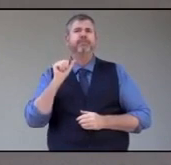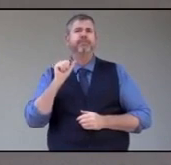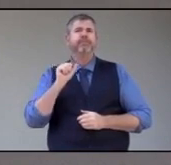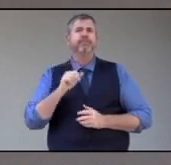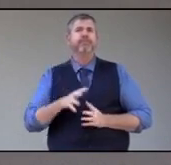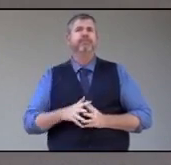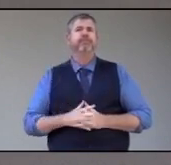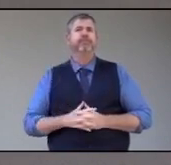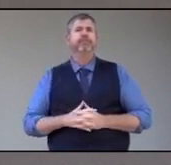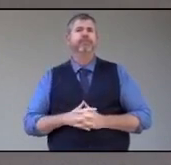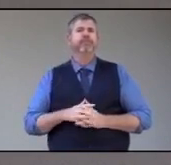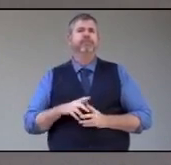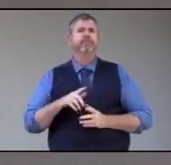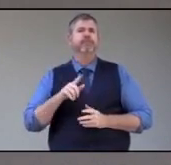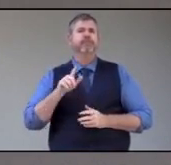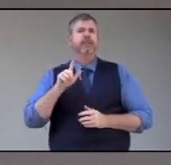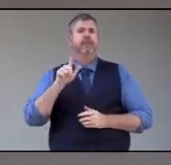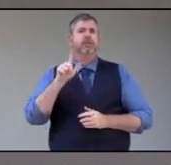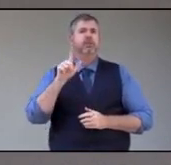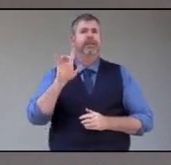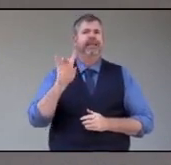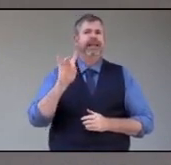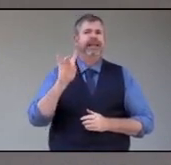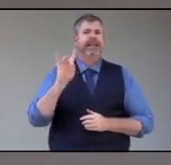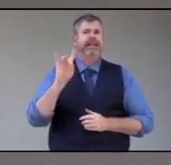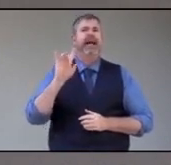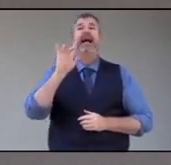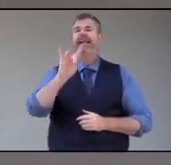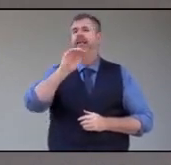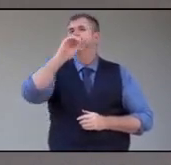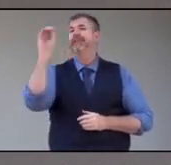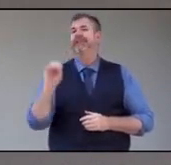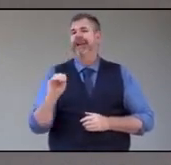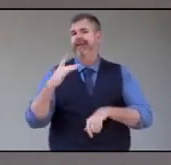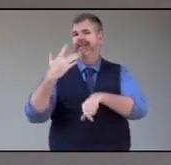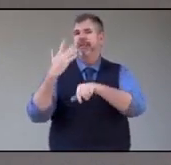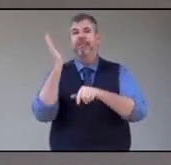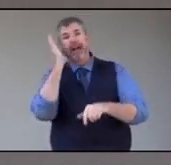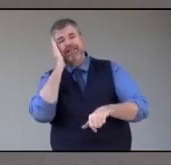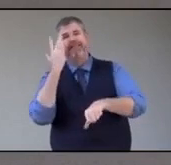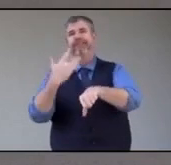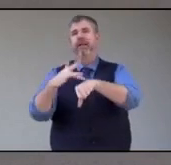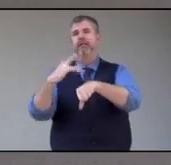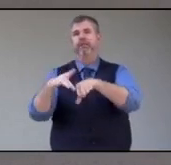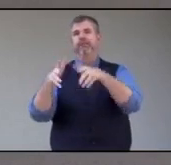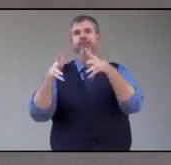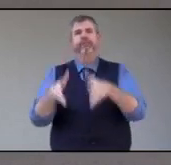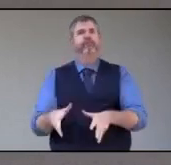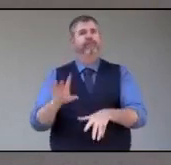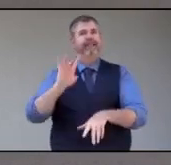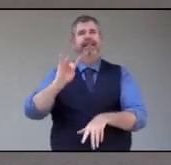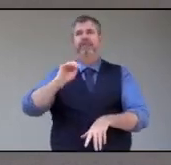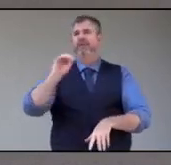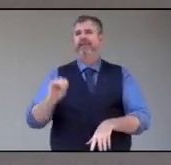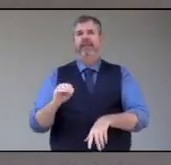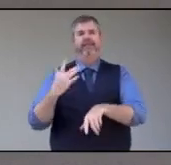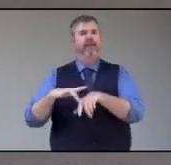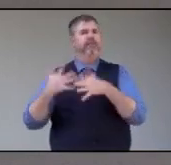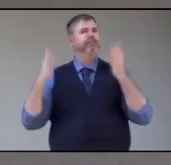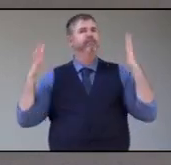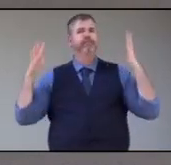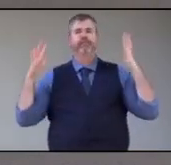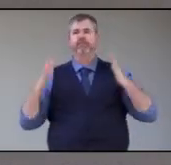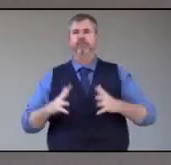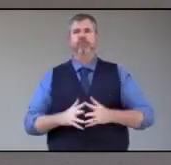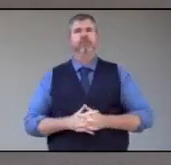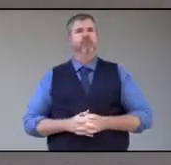which represents 8% of total capacity. In addition, there are on any given day